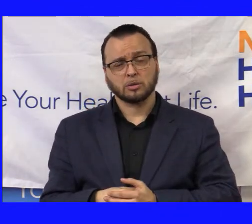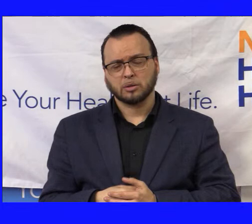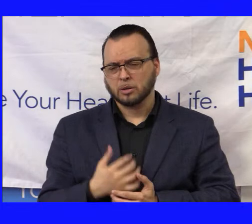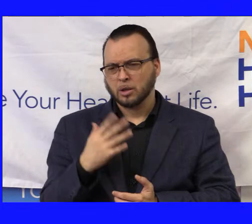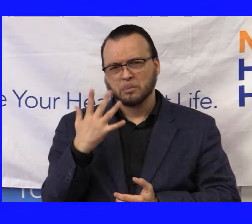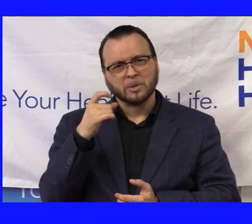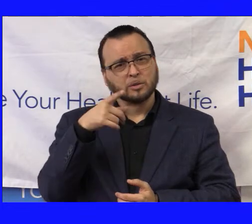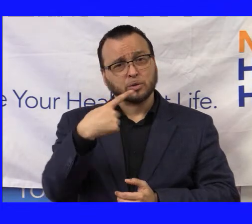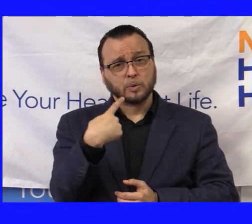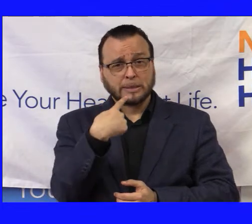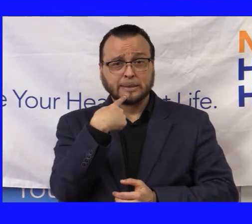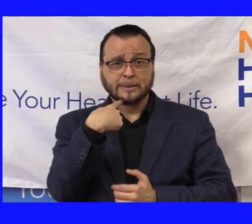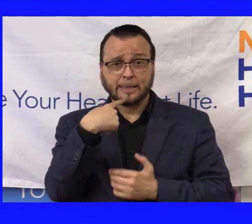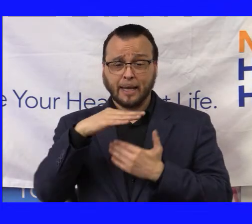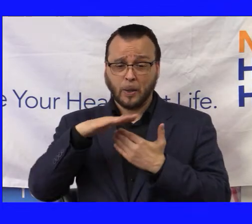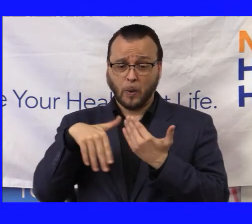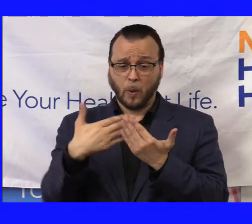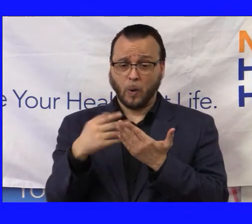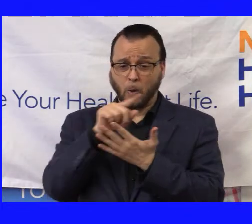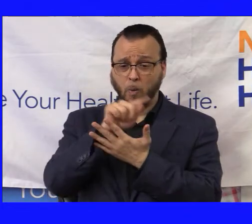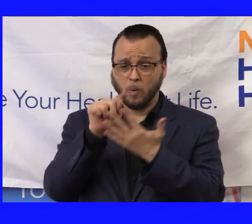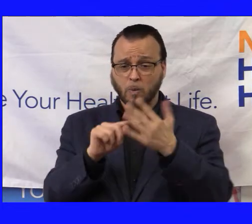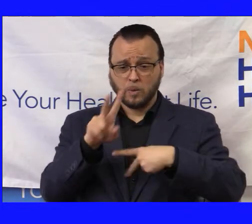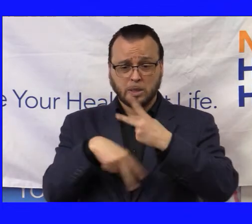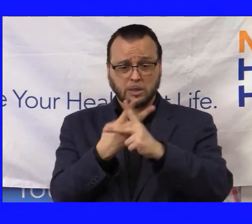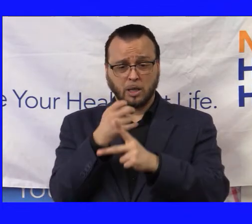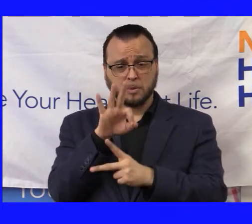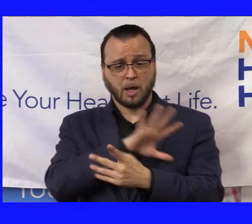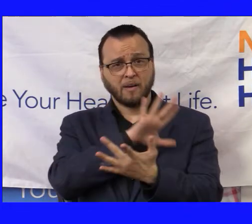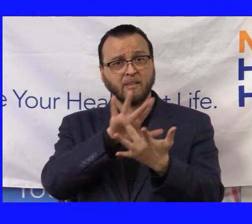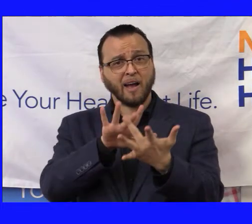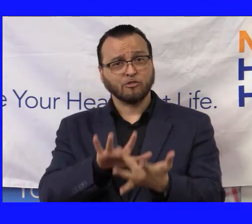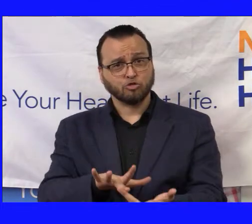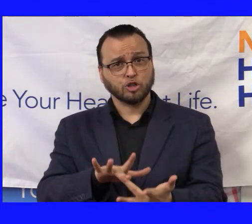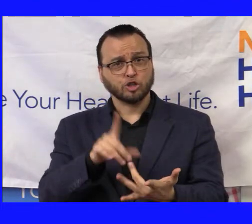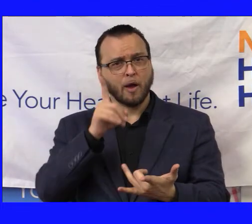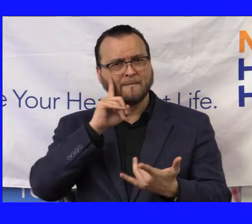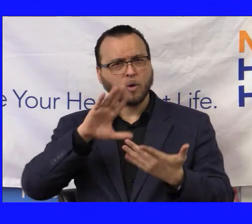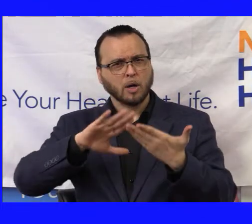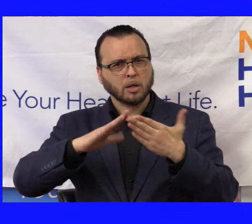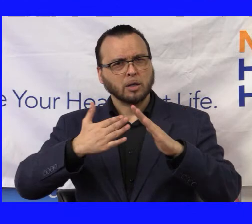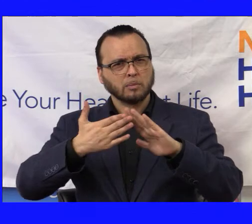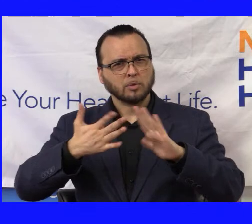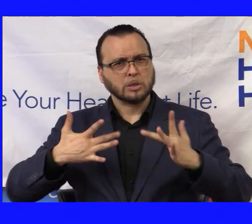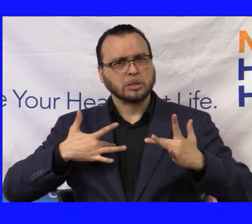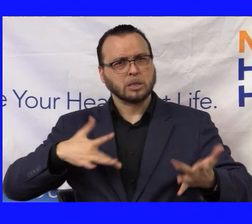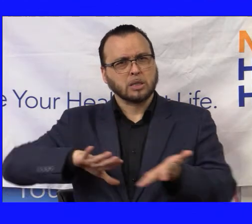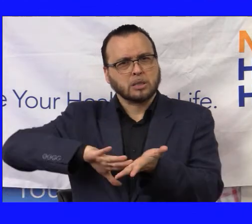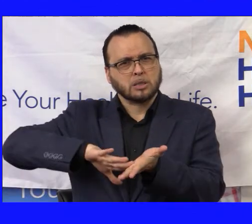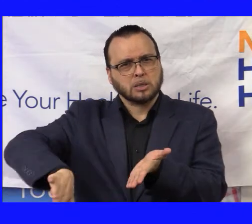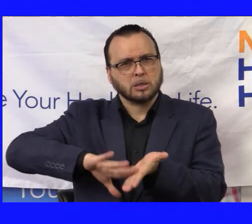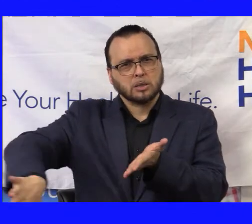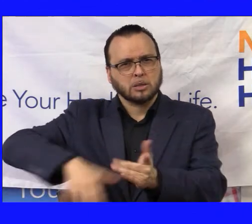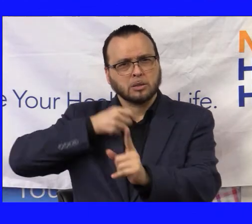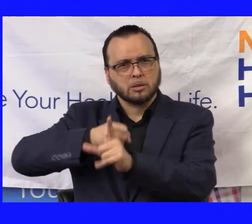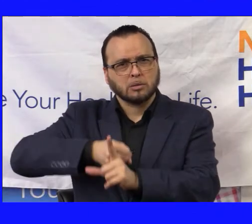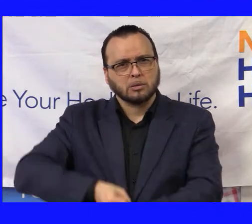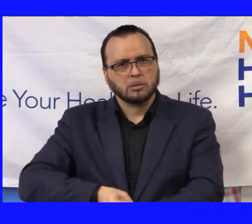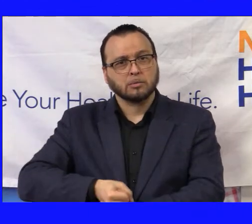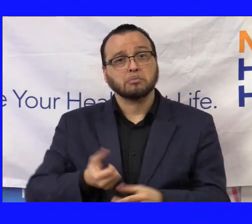say, all this type of outreach is for communities that have been greatly affected.